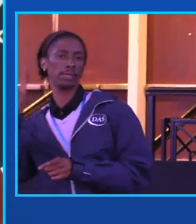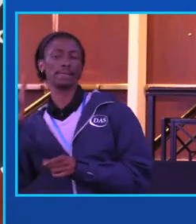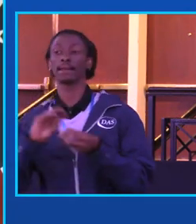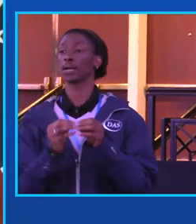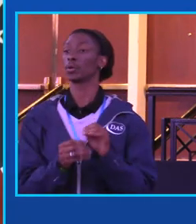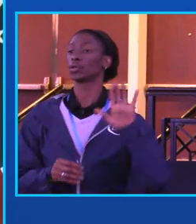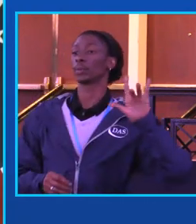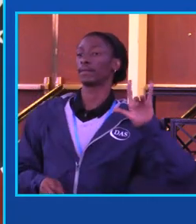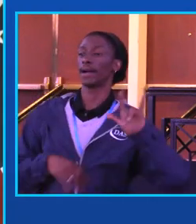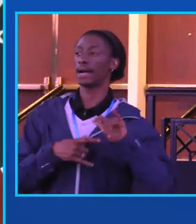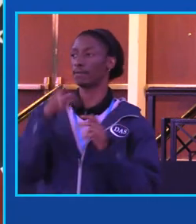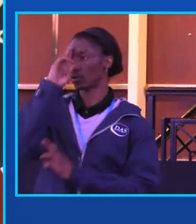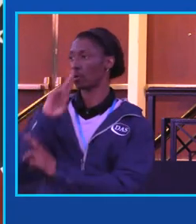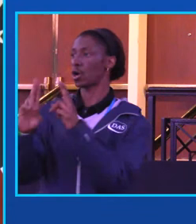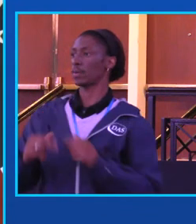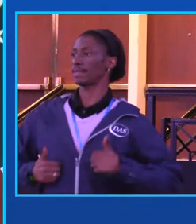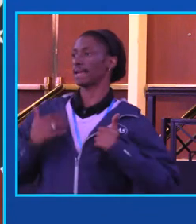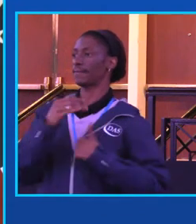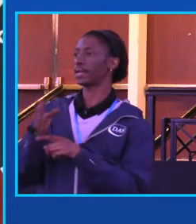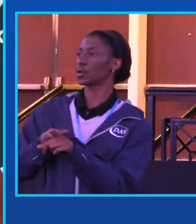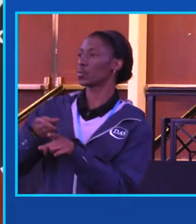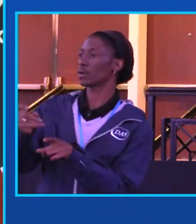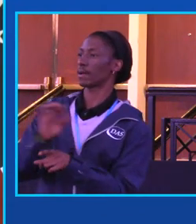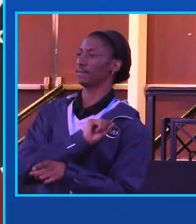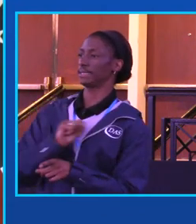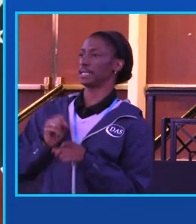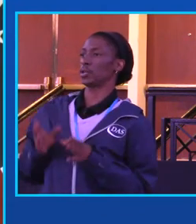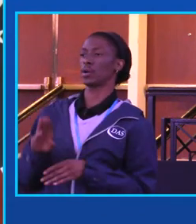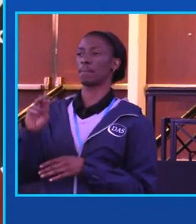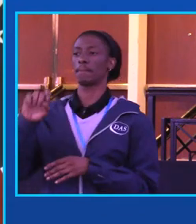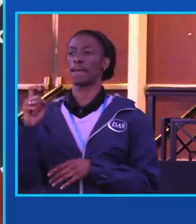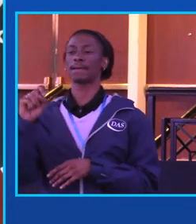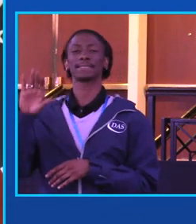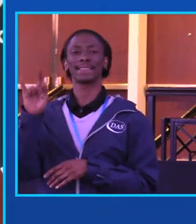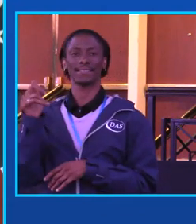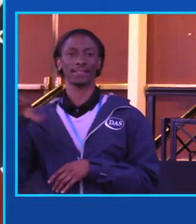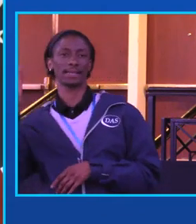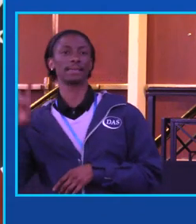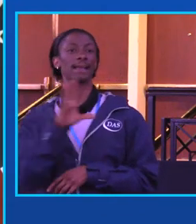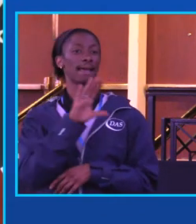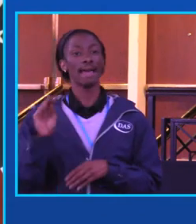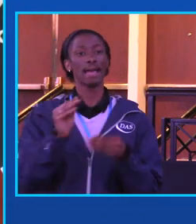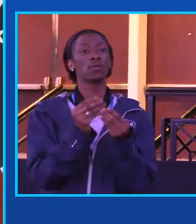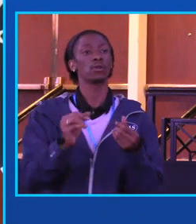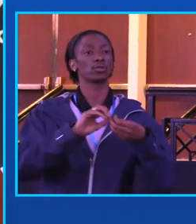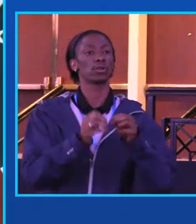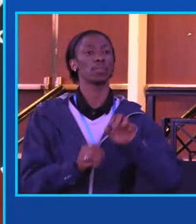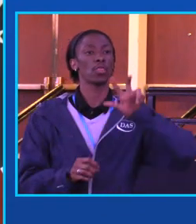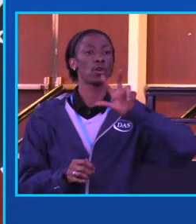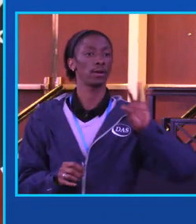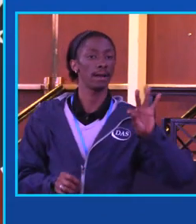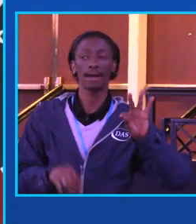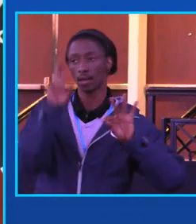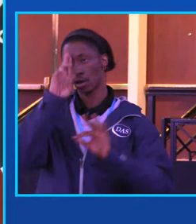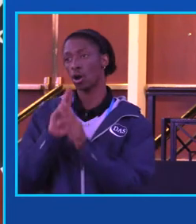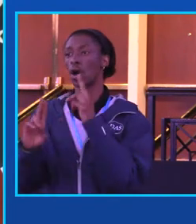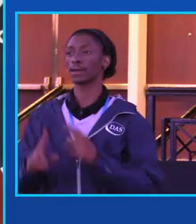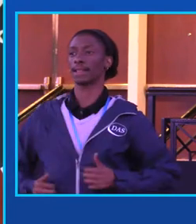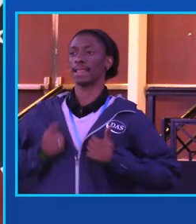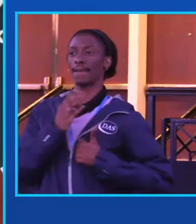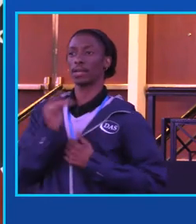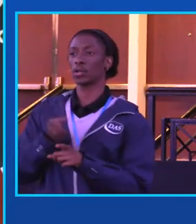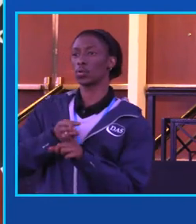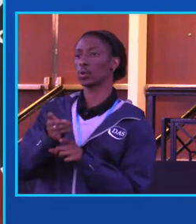number 25, honoring the life and career of Senator Max Cleland. and resolution number 39, honoring the life and